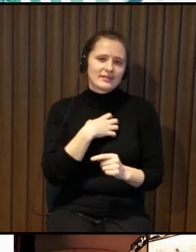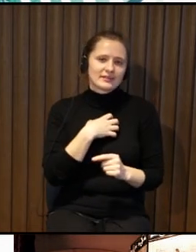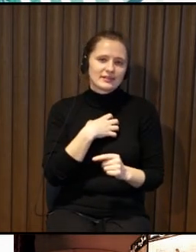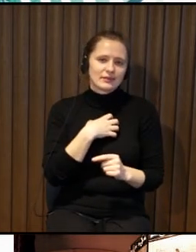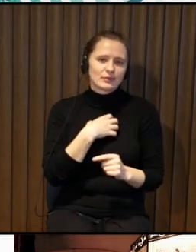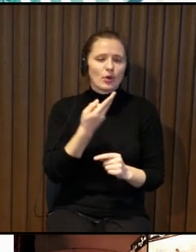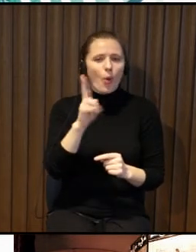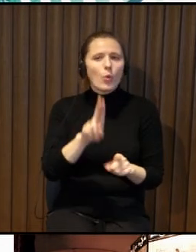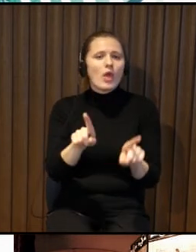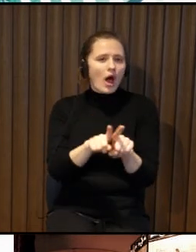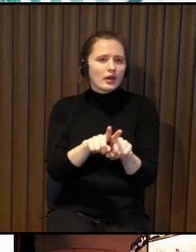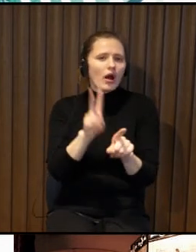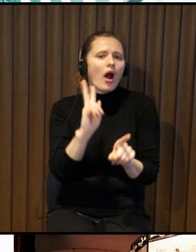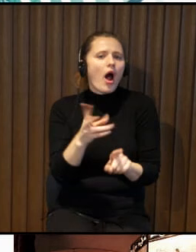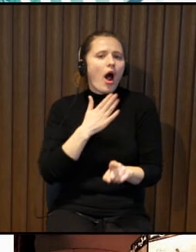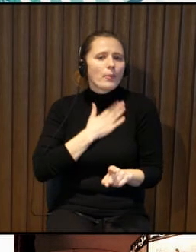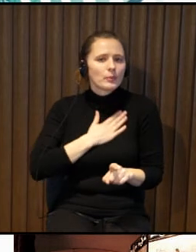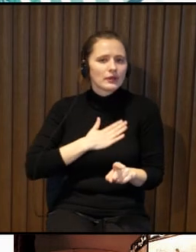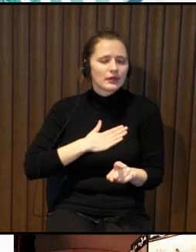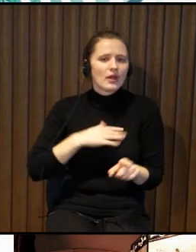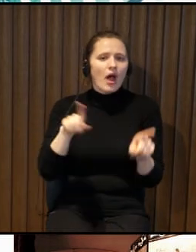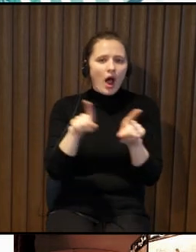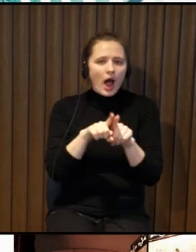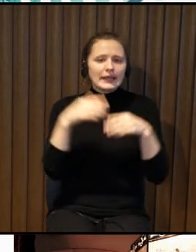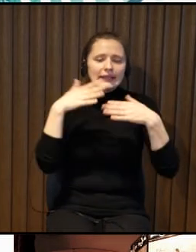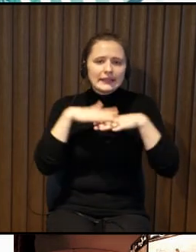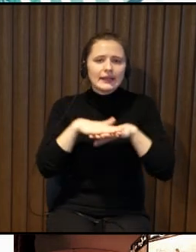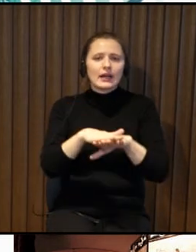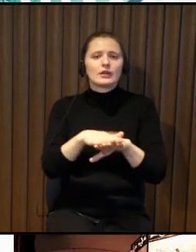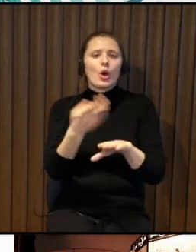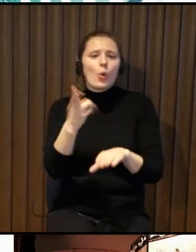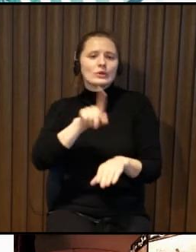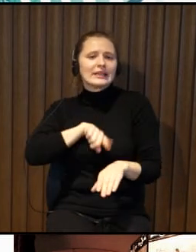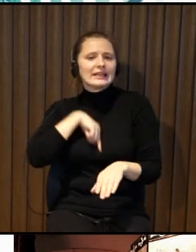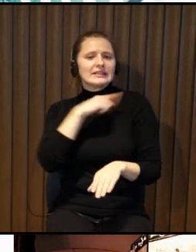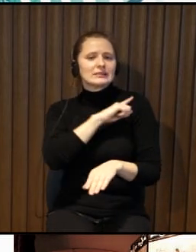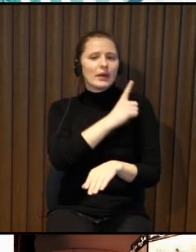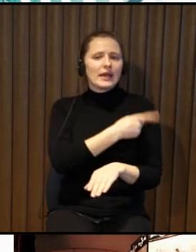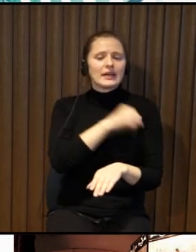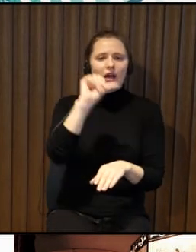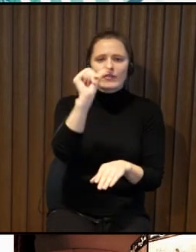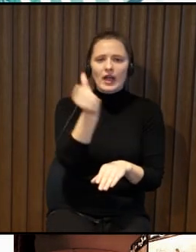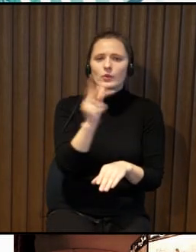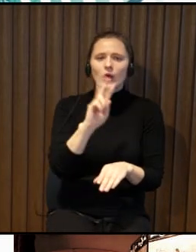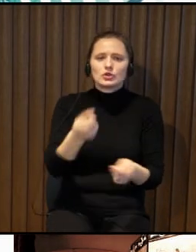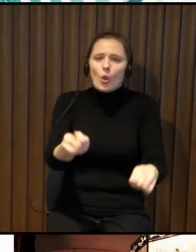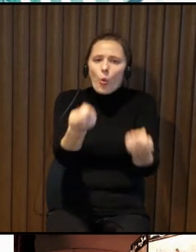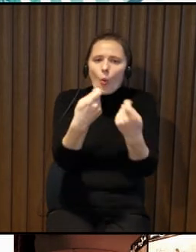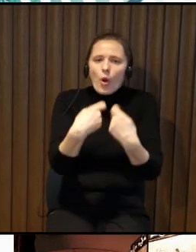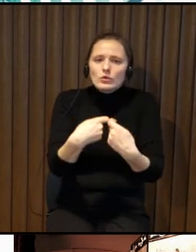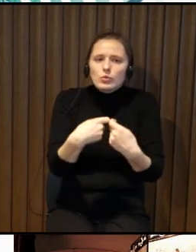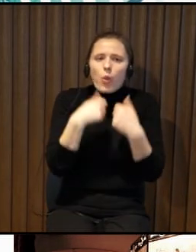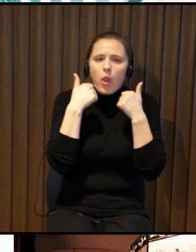integrated way to be sustainable and to benefit society. Second, we need to create an inclusive process